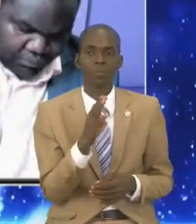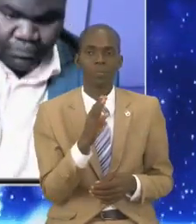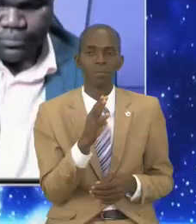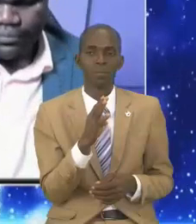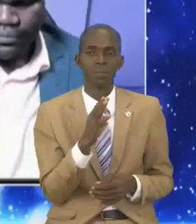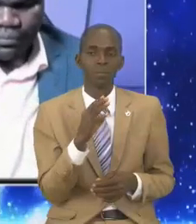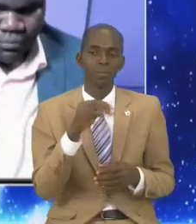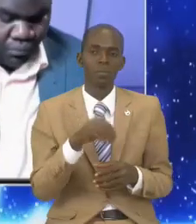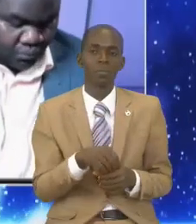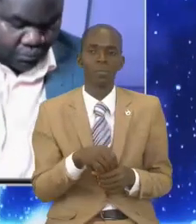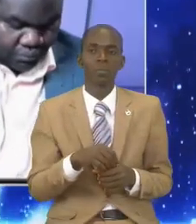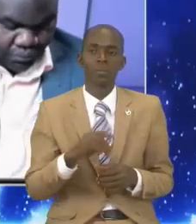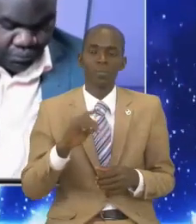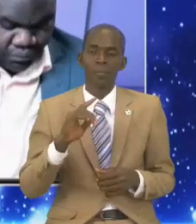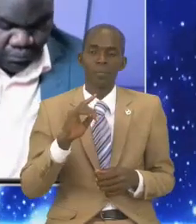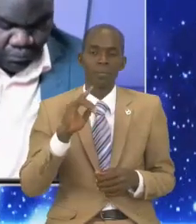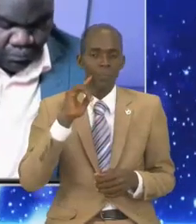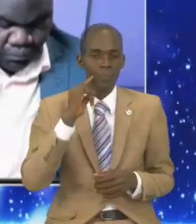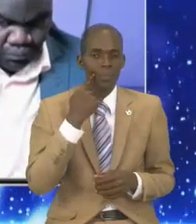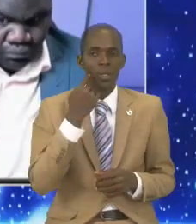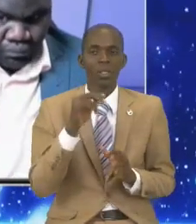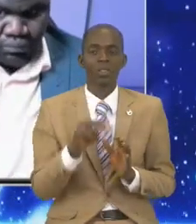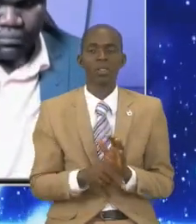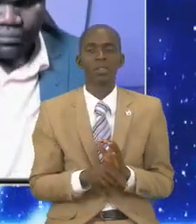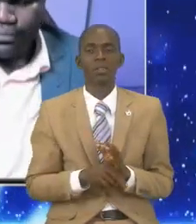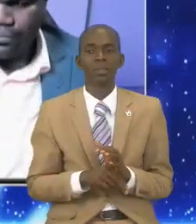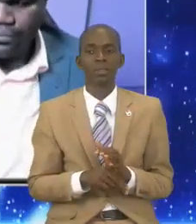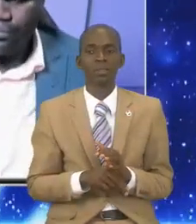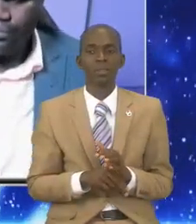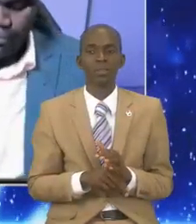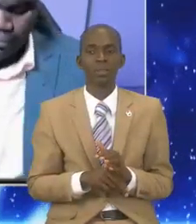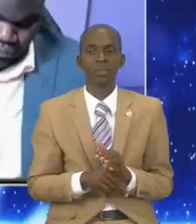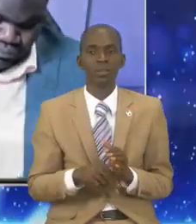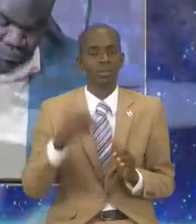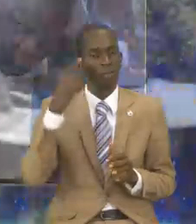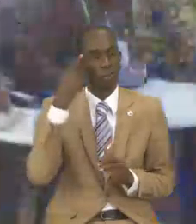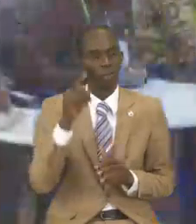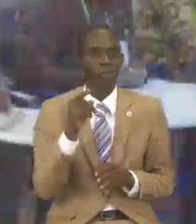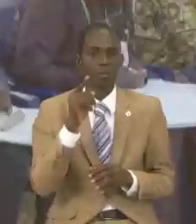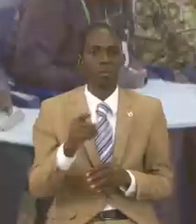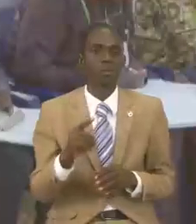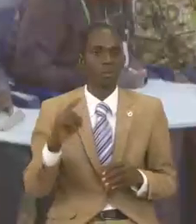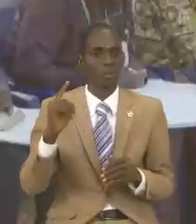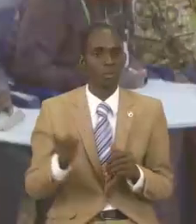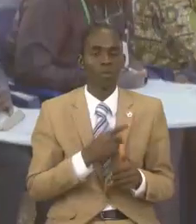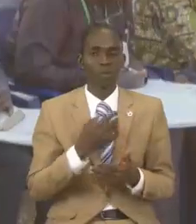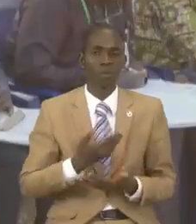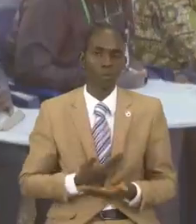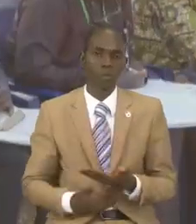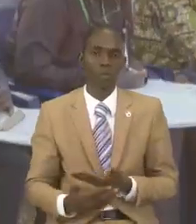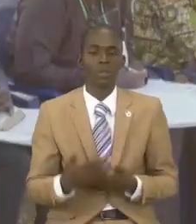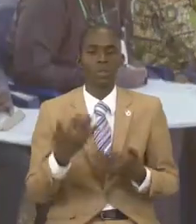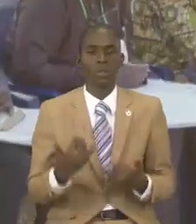in bitterness for his firstborn. Let's now come to